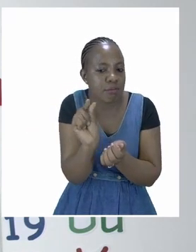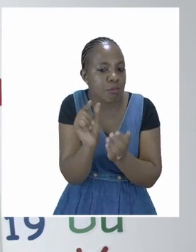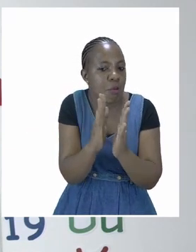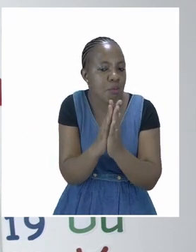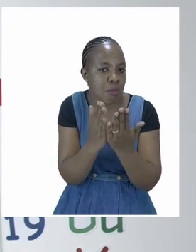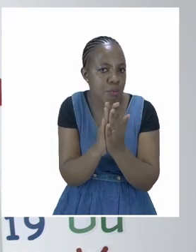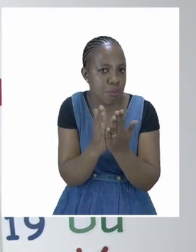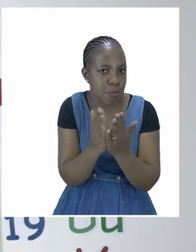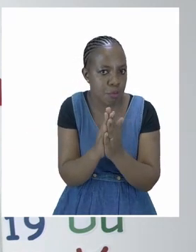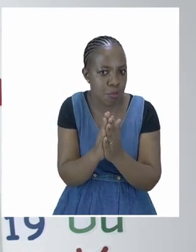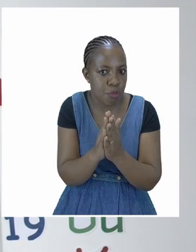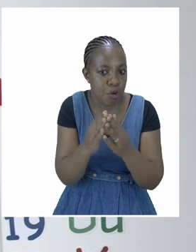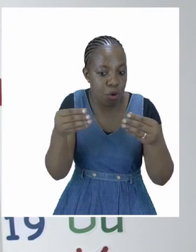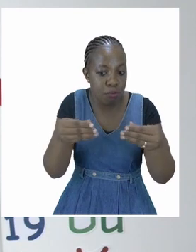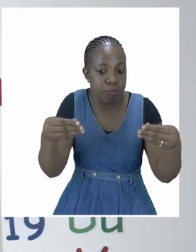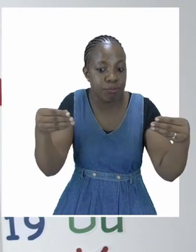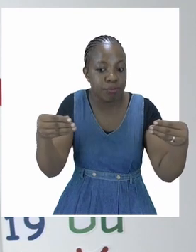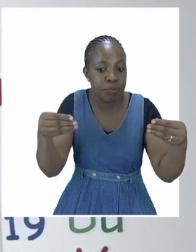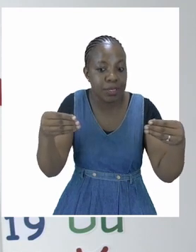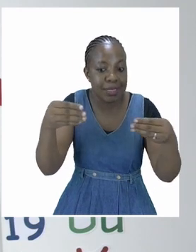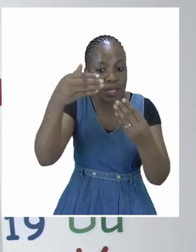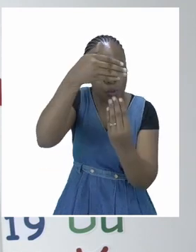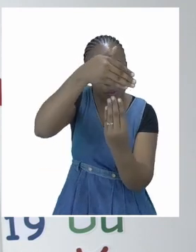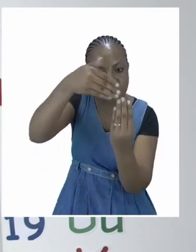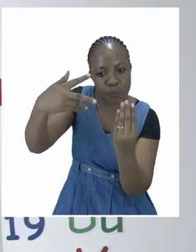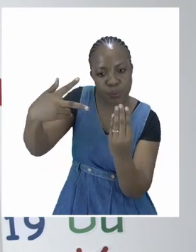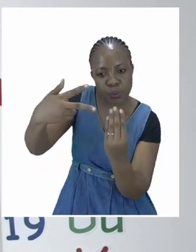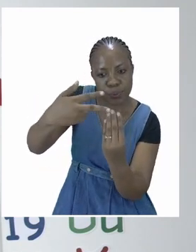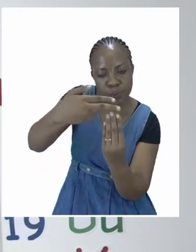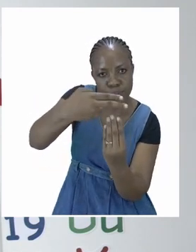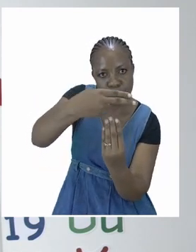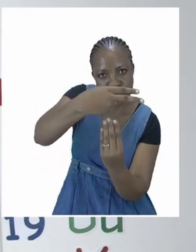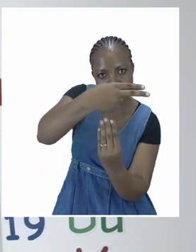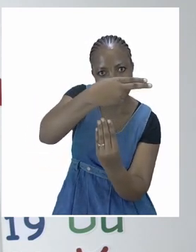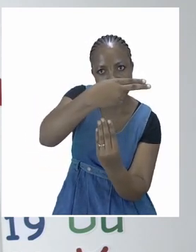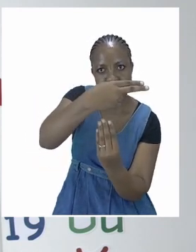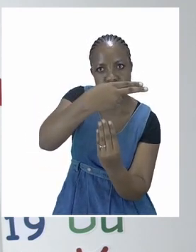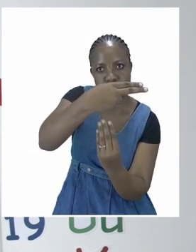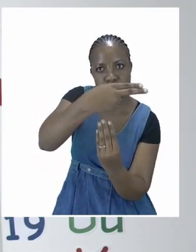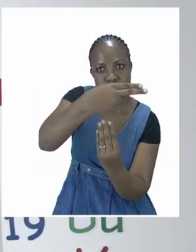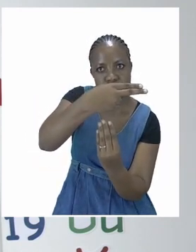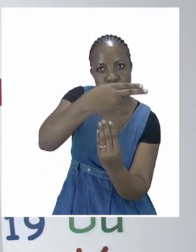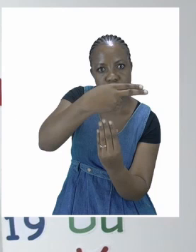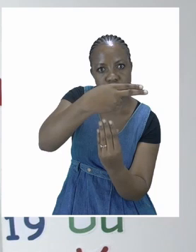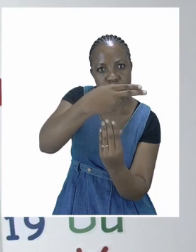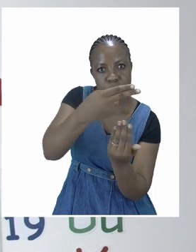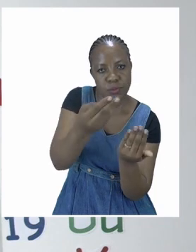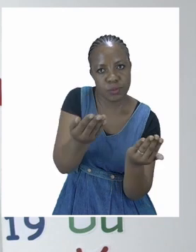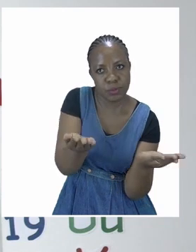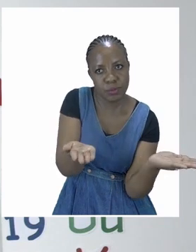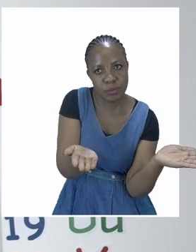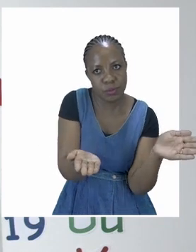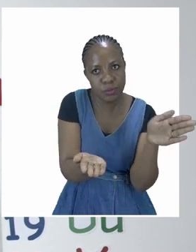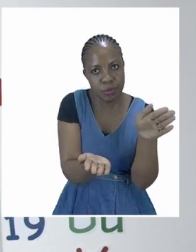booklet. Please cut the top of the lesson booklet with a pair of scissors and fold